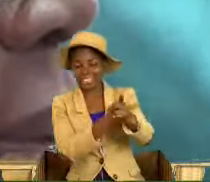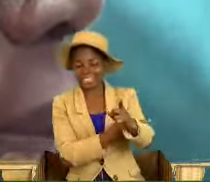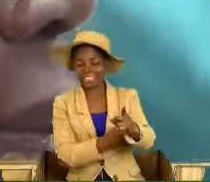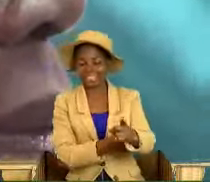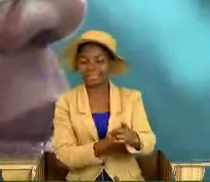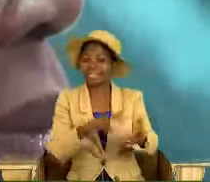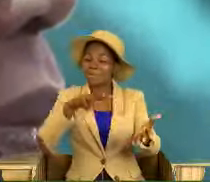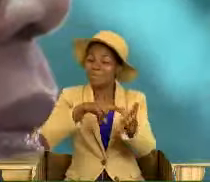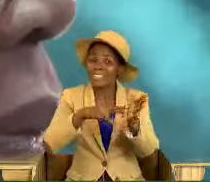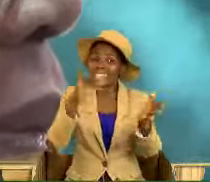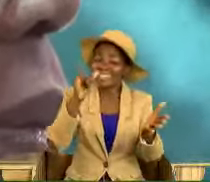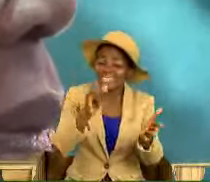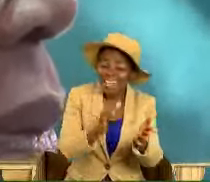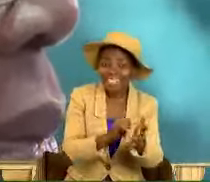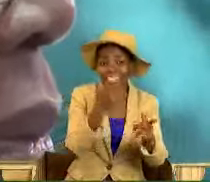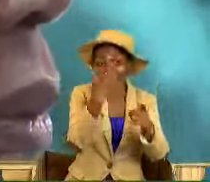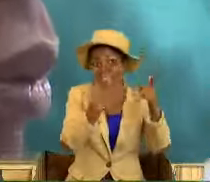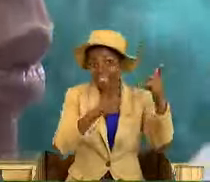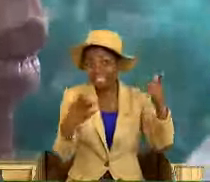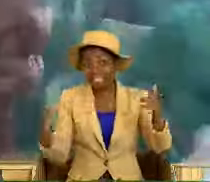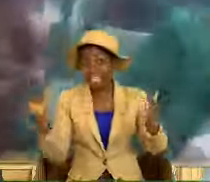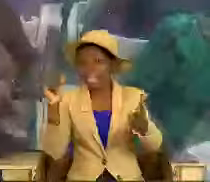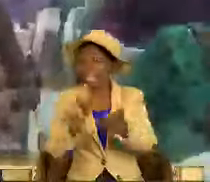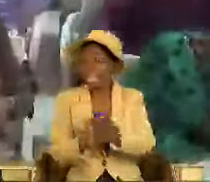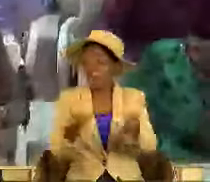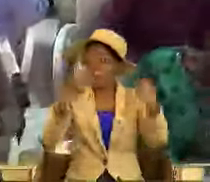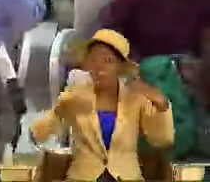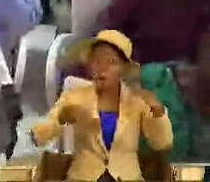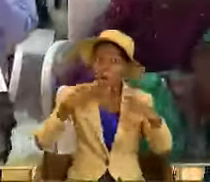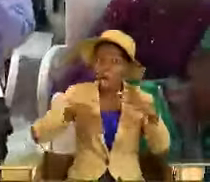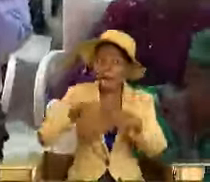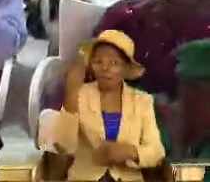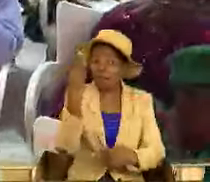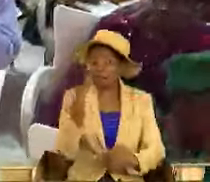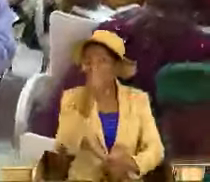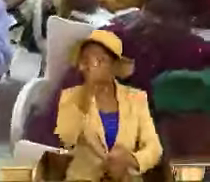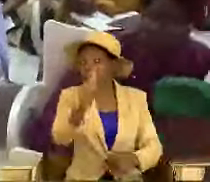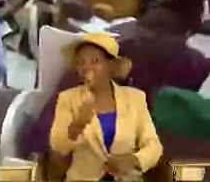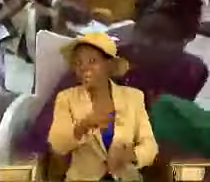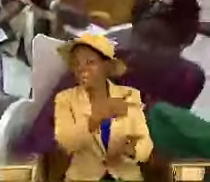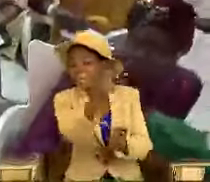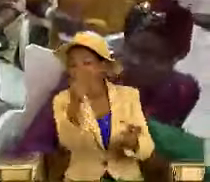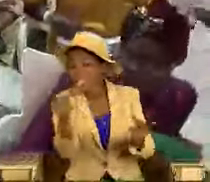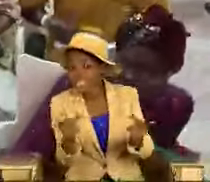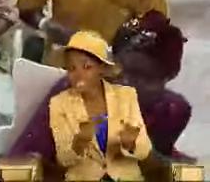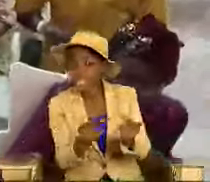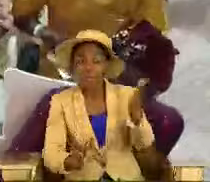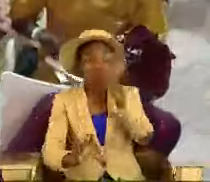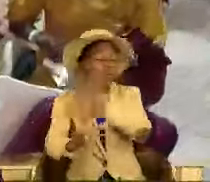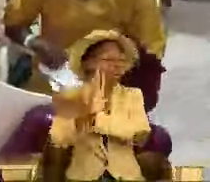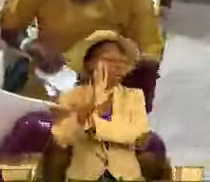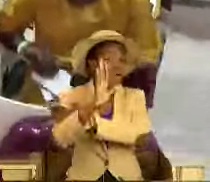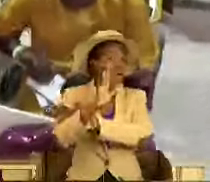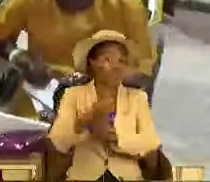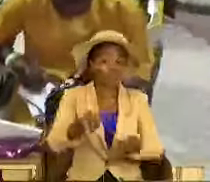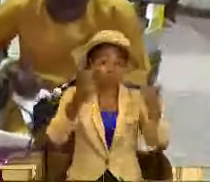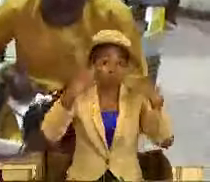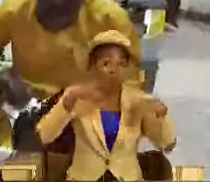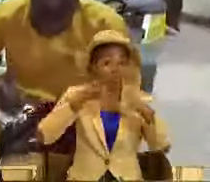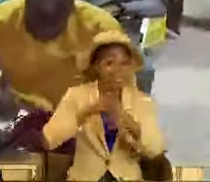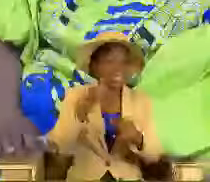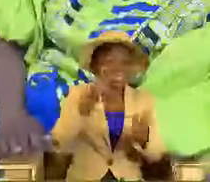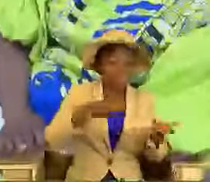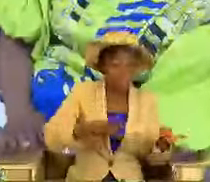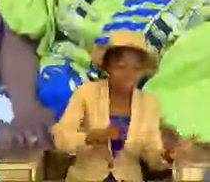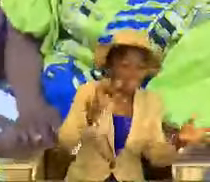places God can do more than expected God comes in ways and principles I we do not